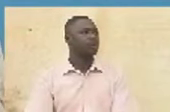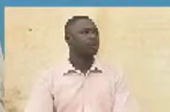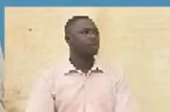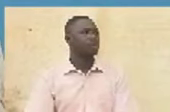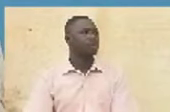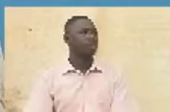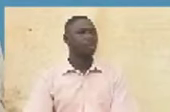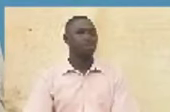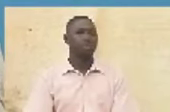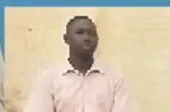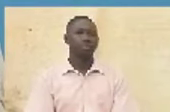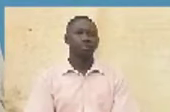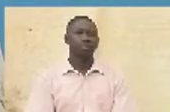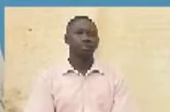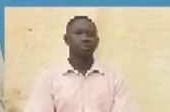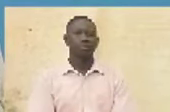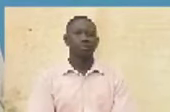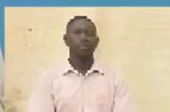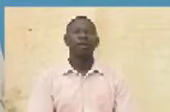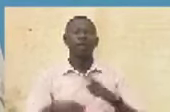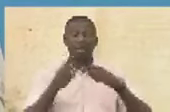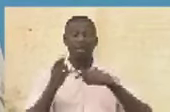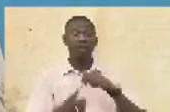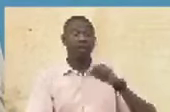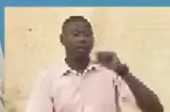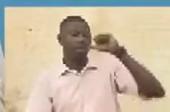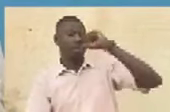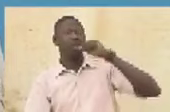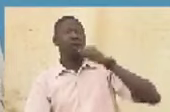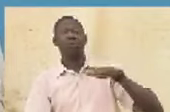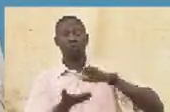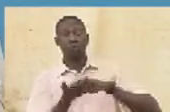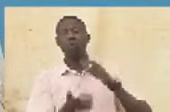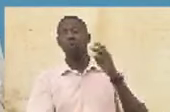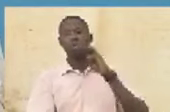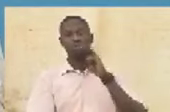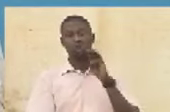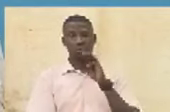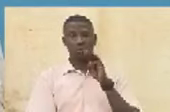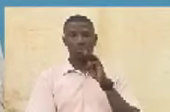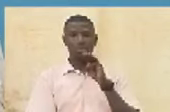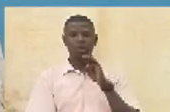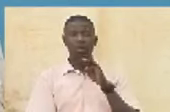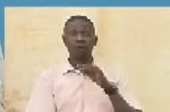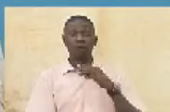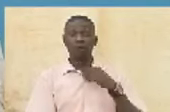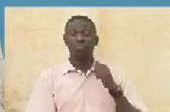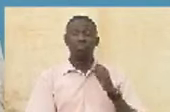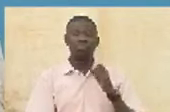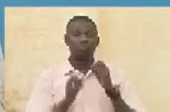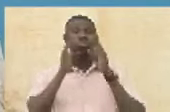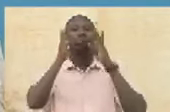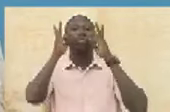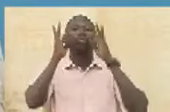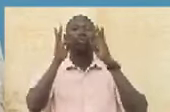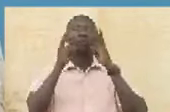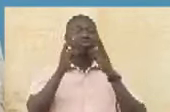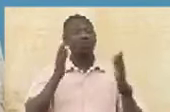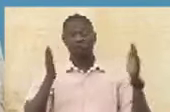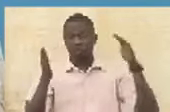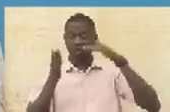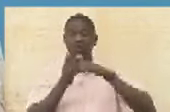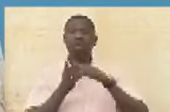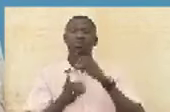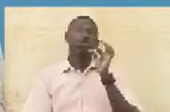ma fanwa la. Siro batam. After taking the medicine on Monday, You become unconscious until on